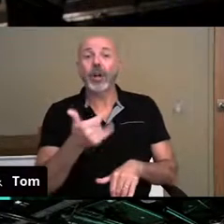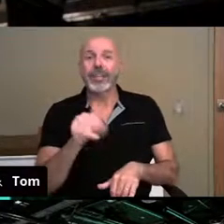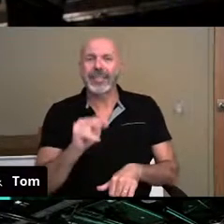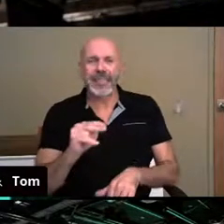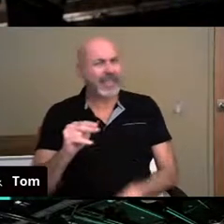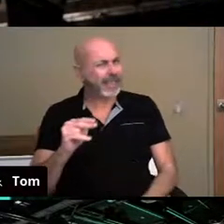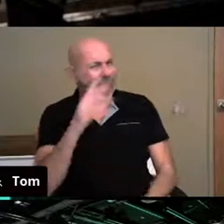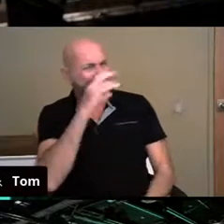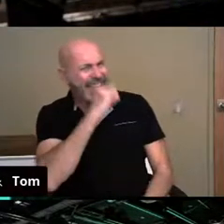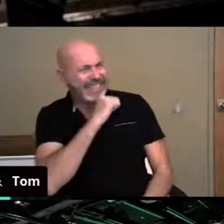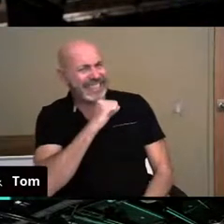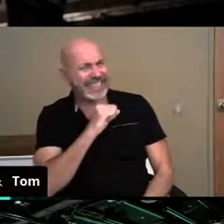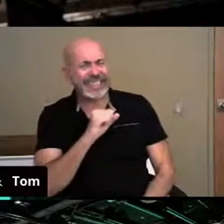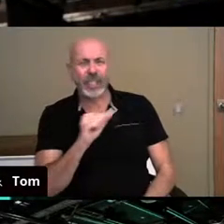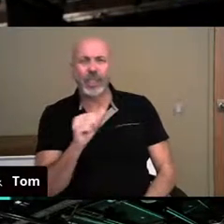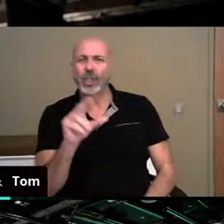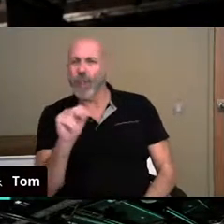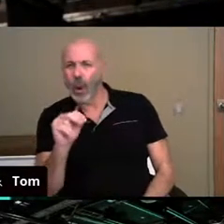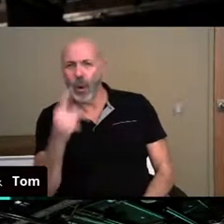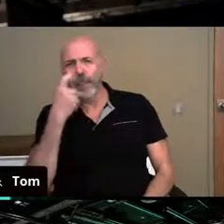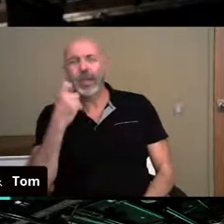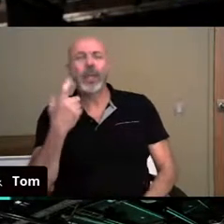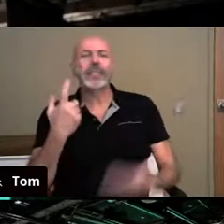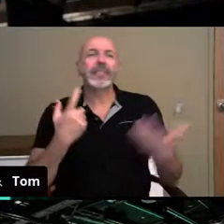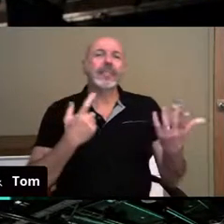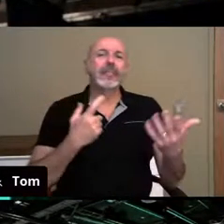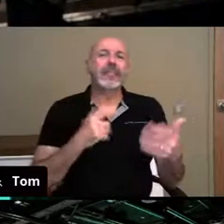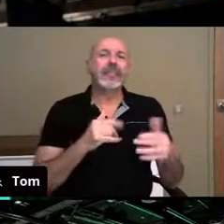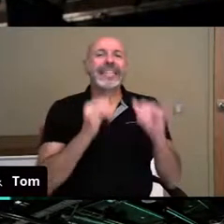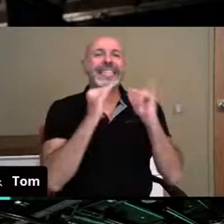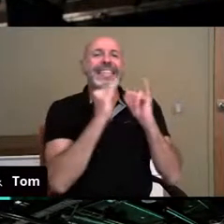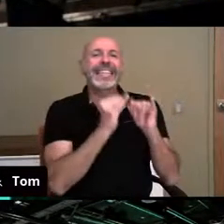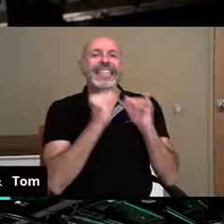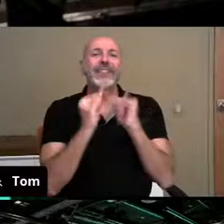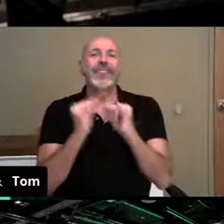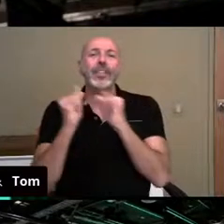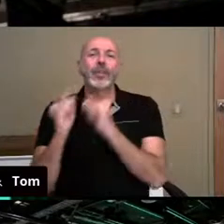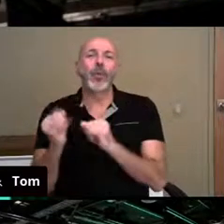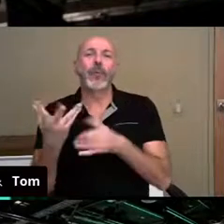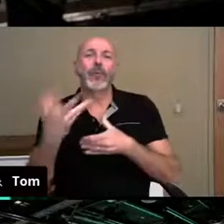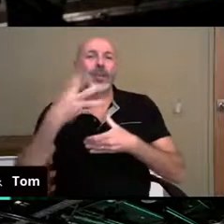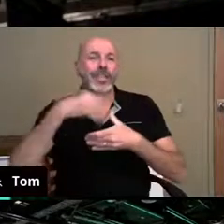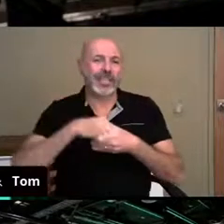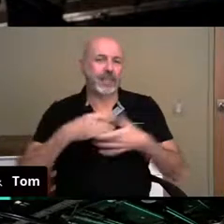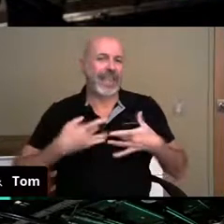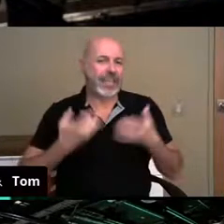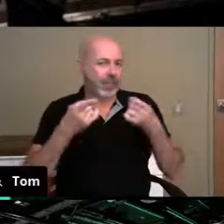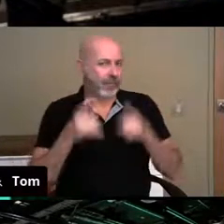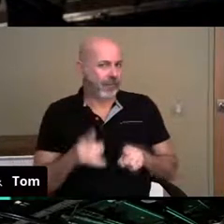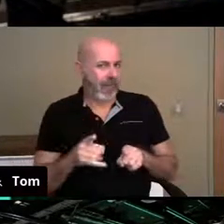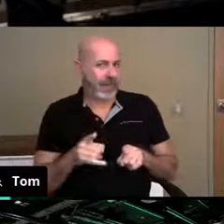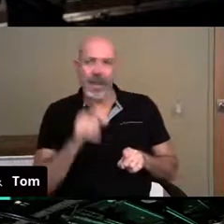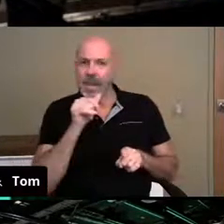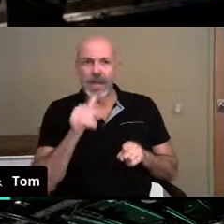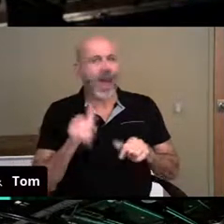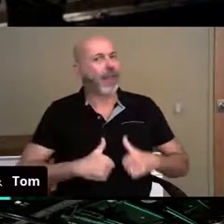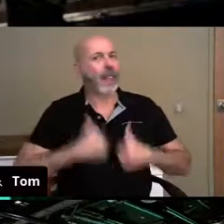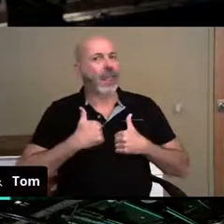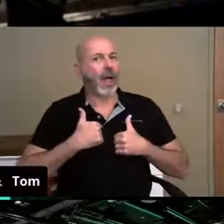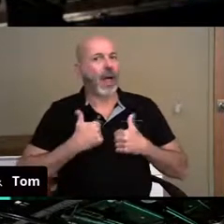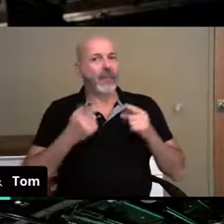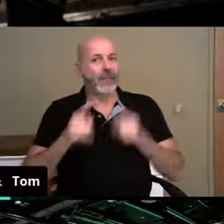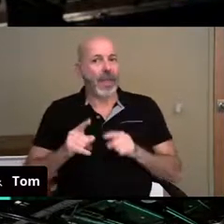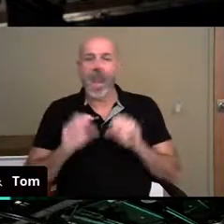guessing no, because this is an individual participation event. Nothing that is happening with